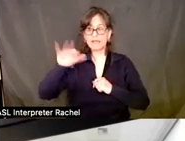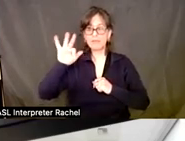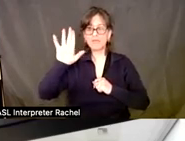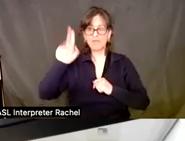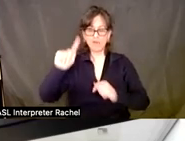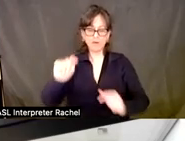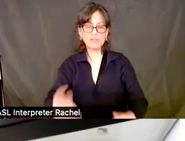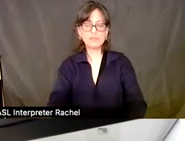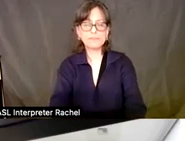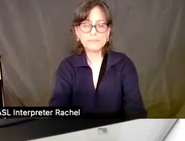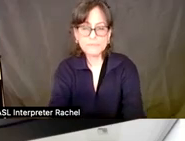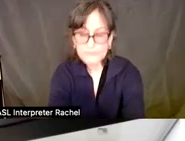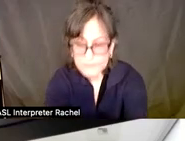slide.